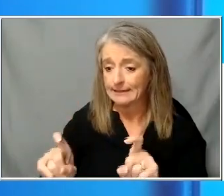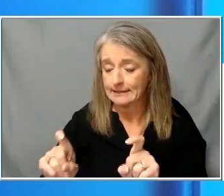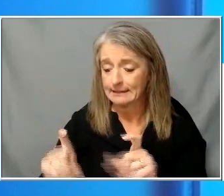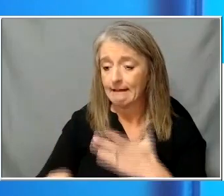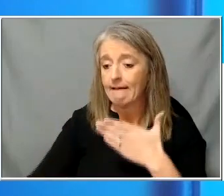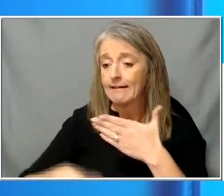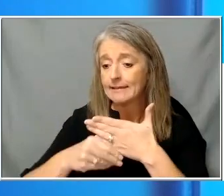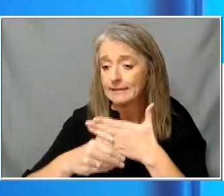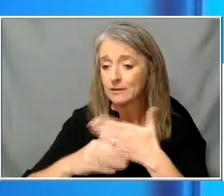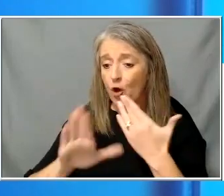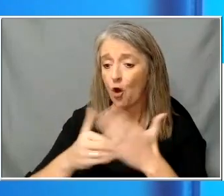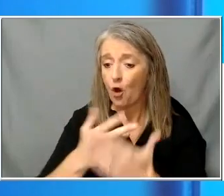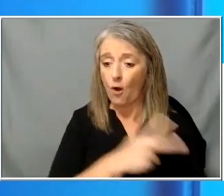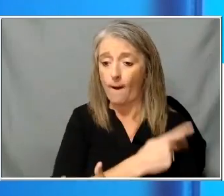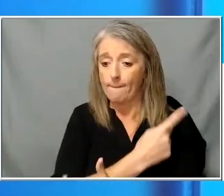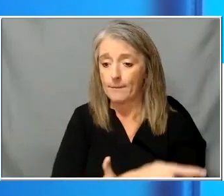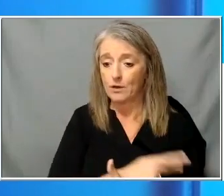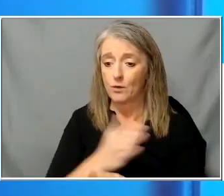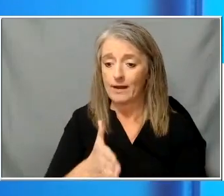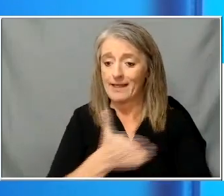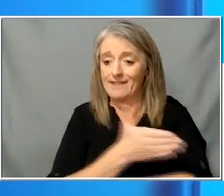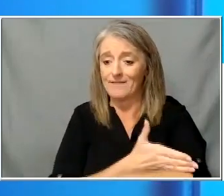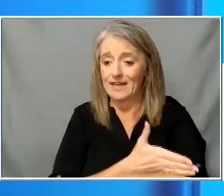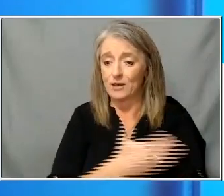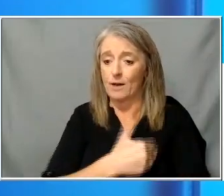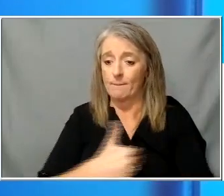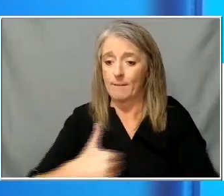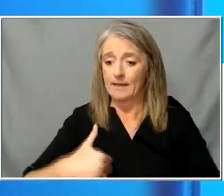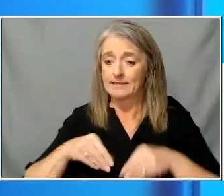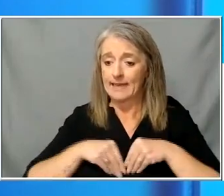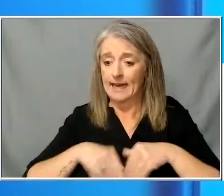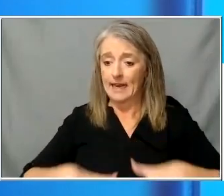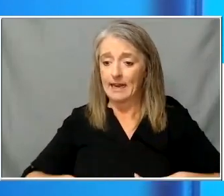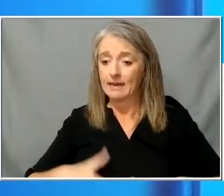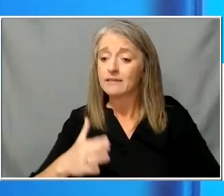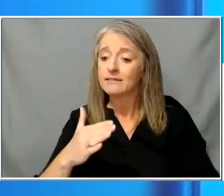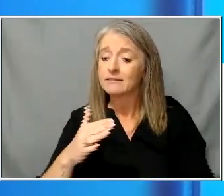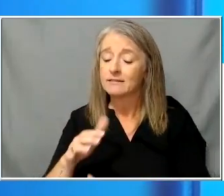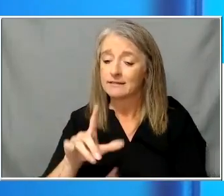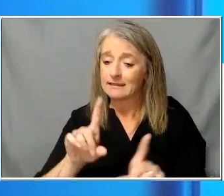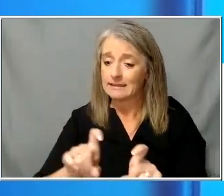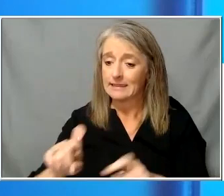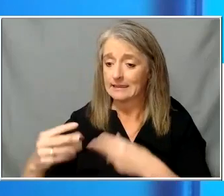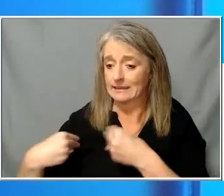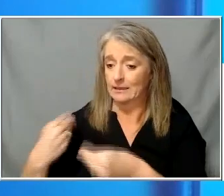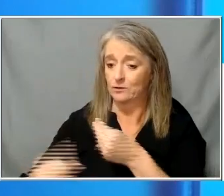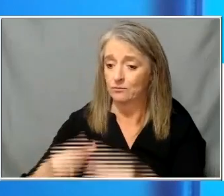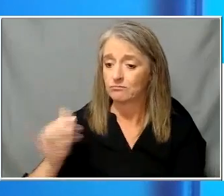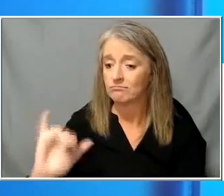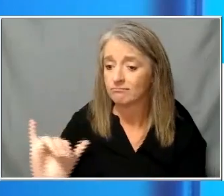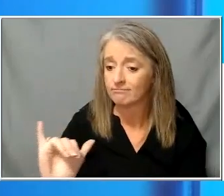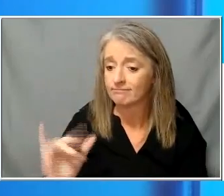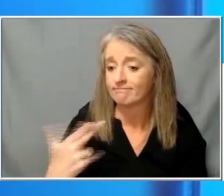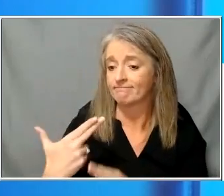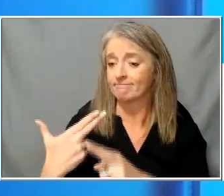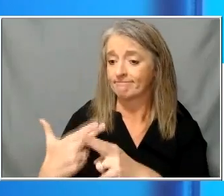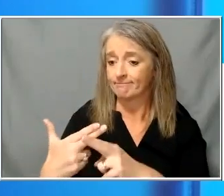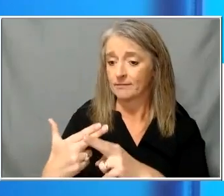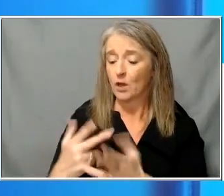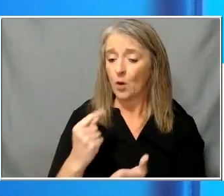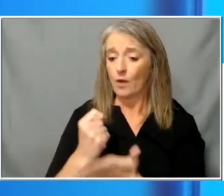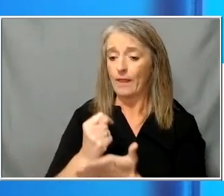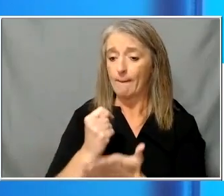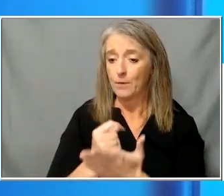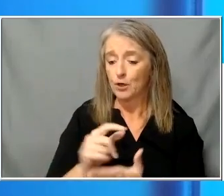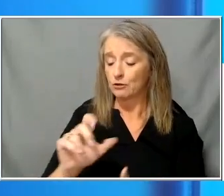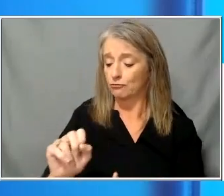all patients with advanced or metastatic breast cancer need to undergo genetic testing as well. As I mentioned, we have therapeutic targets for